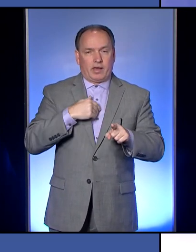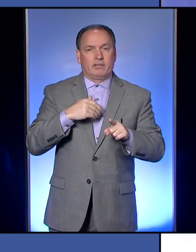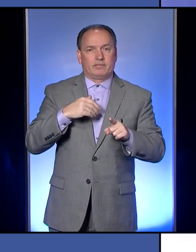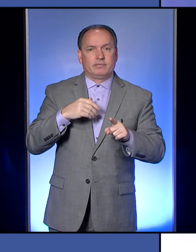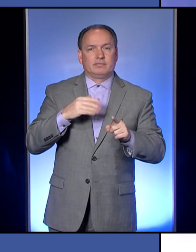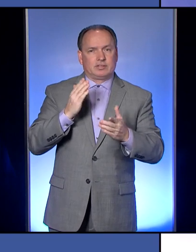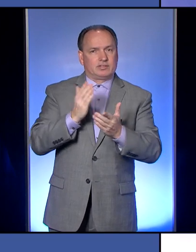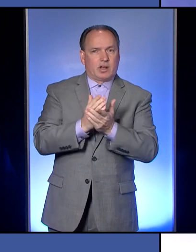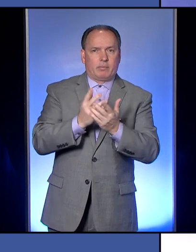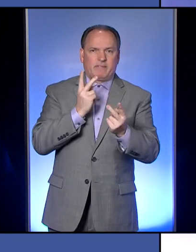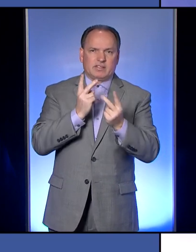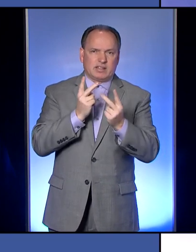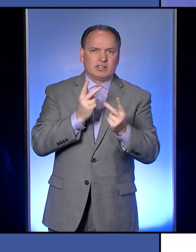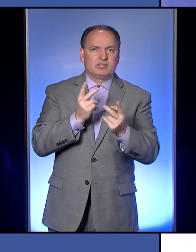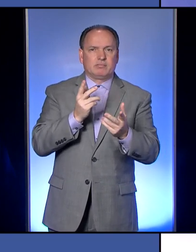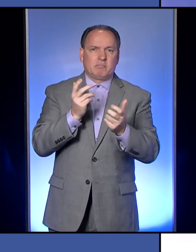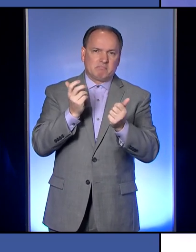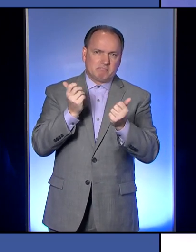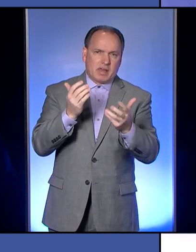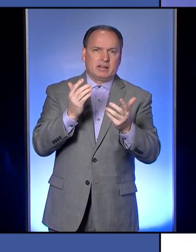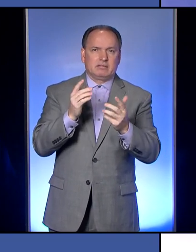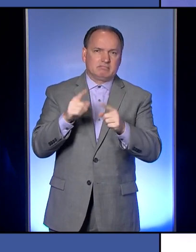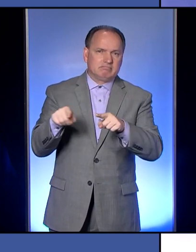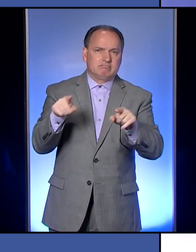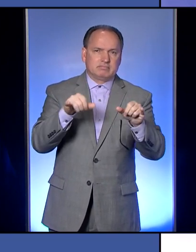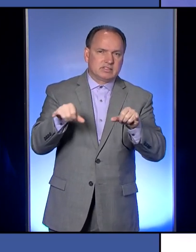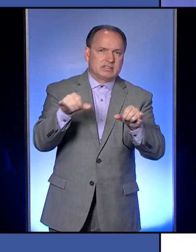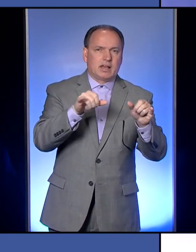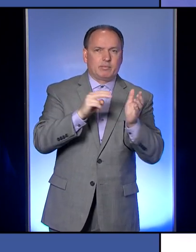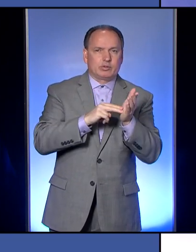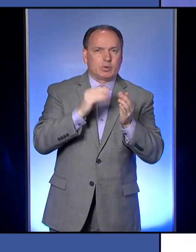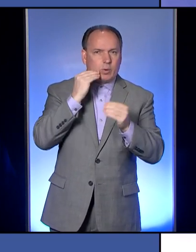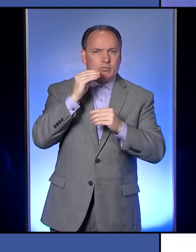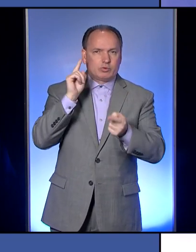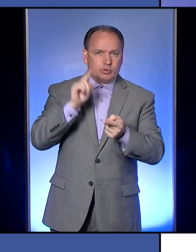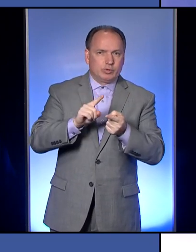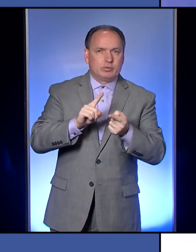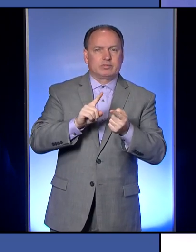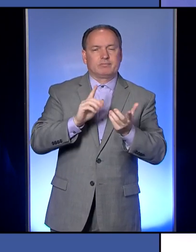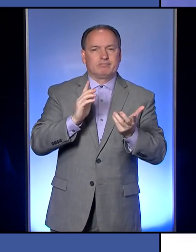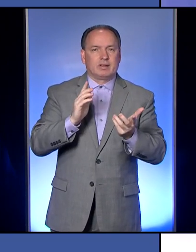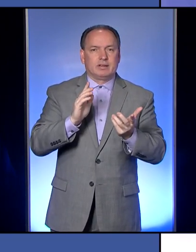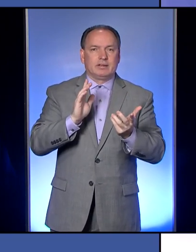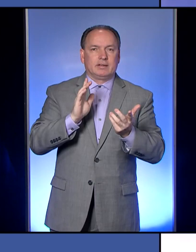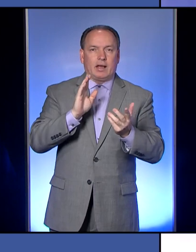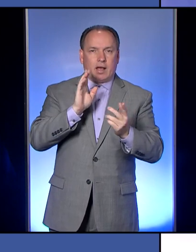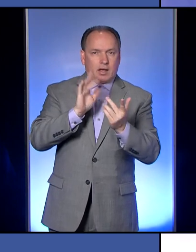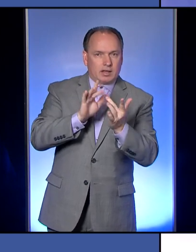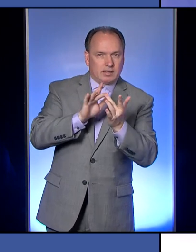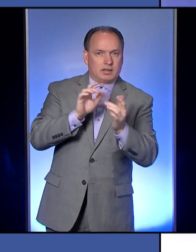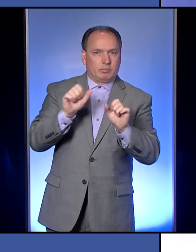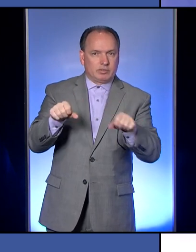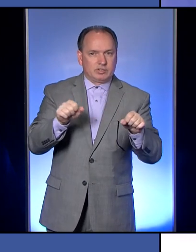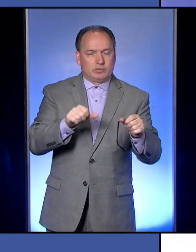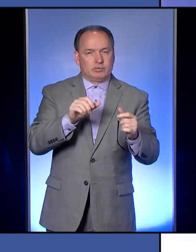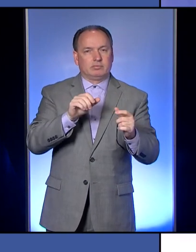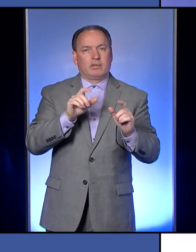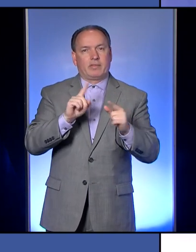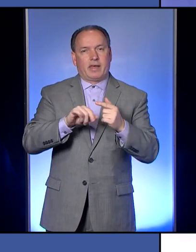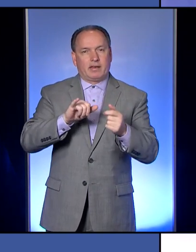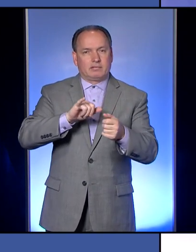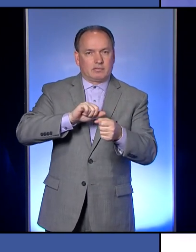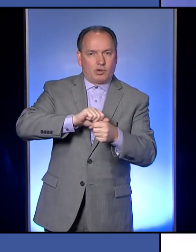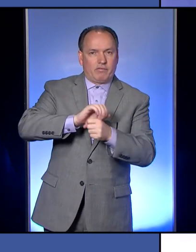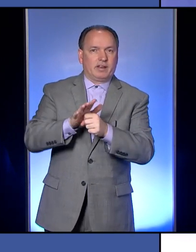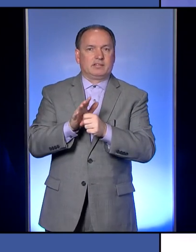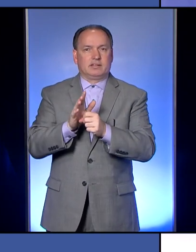visitation and many of the other things that so many of our nursing homes have done to try to reduce any potential that COVID-19 would be